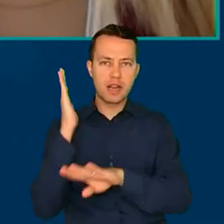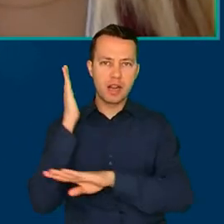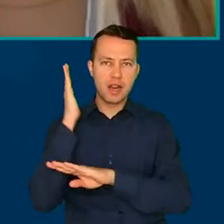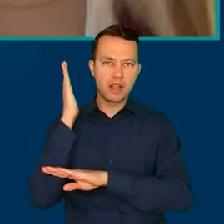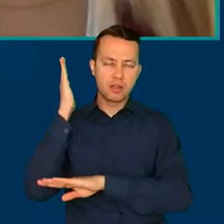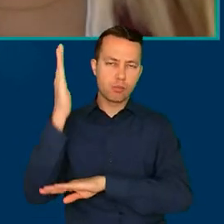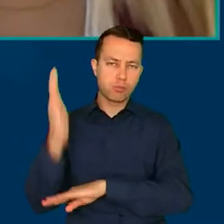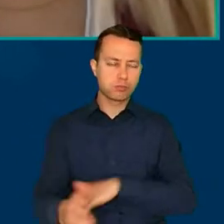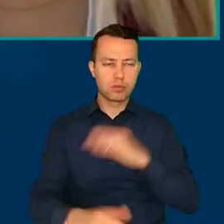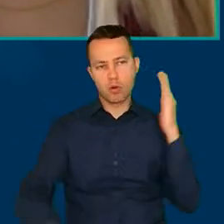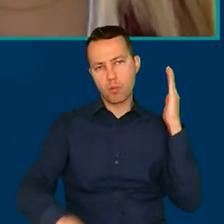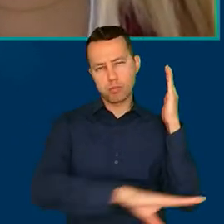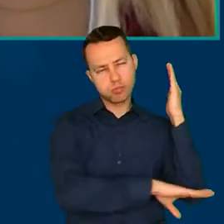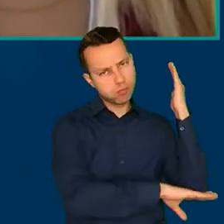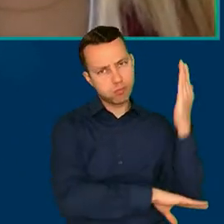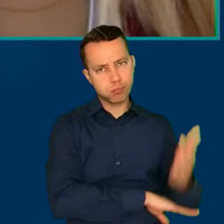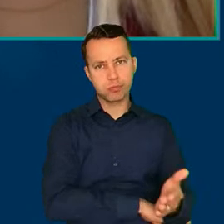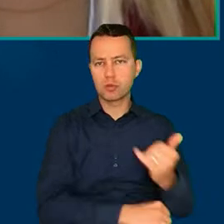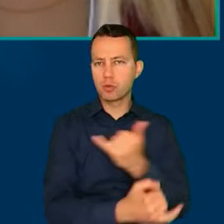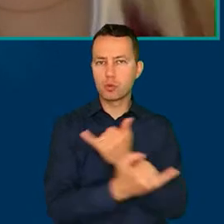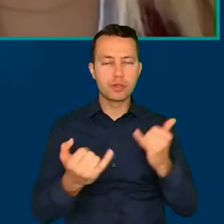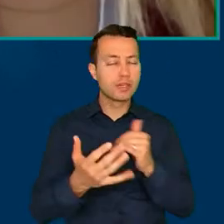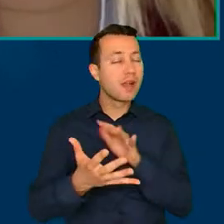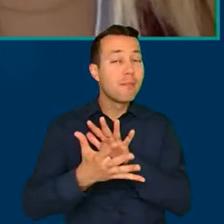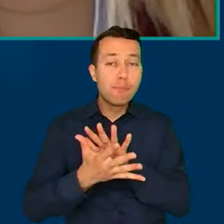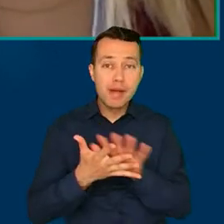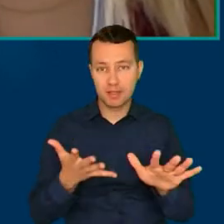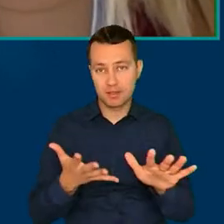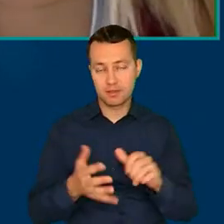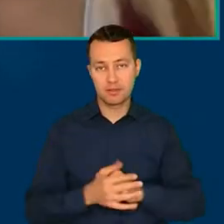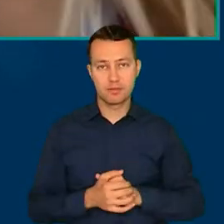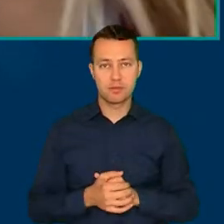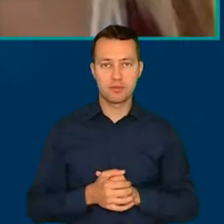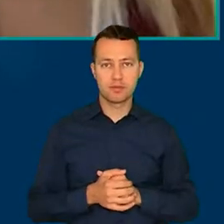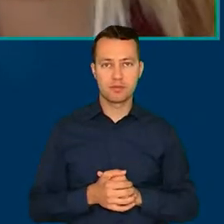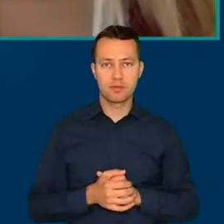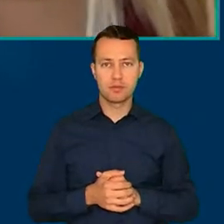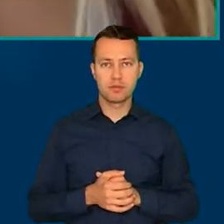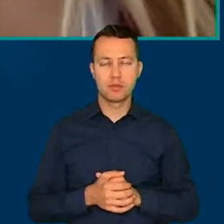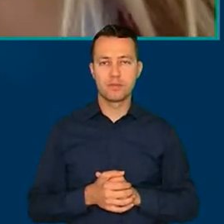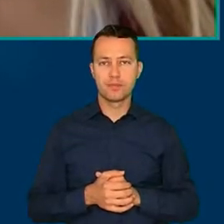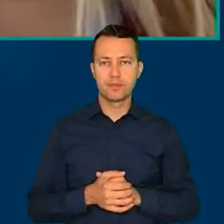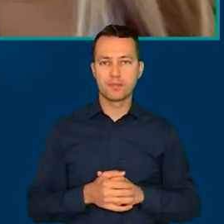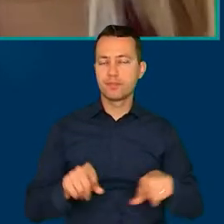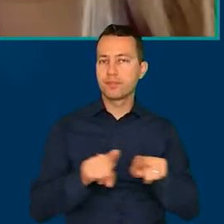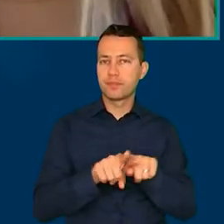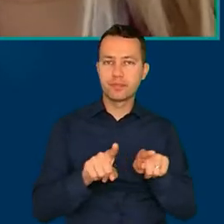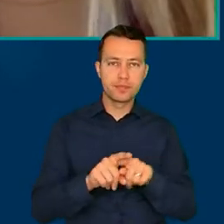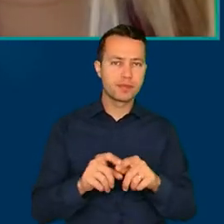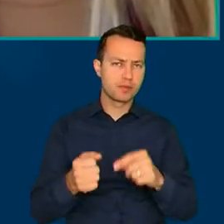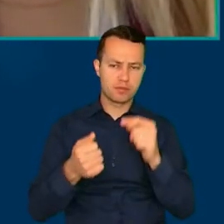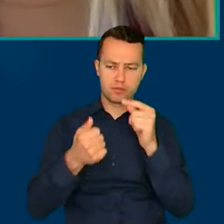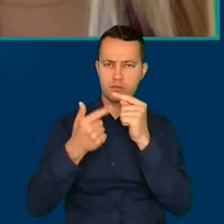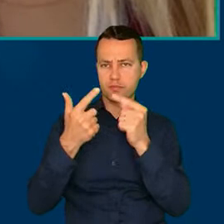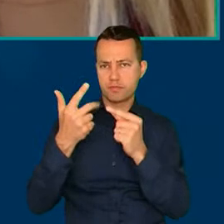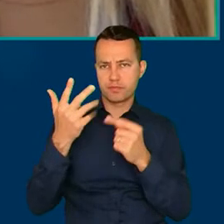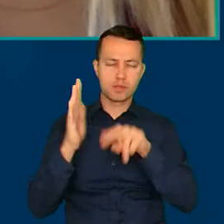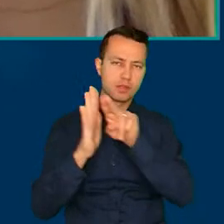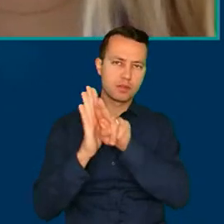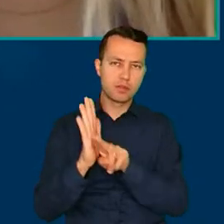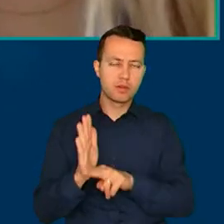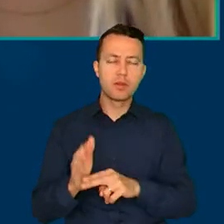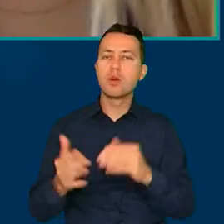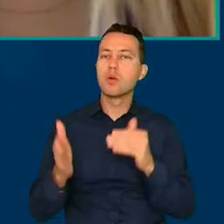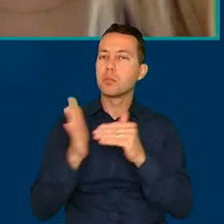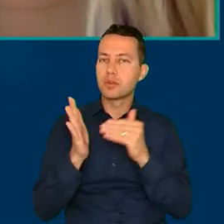track of, and depending on what sector you're operating in, you know, a combination of these different laws might